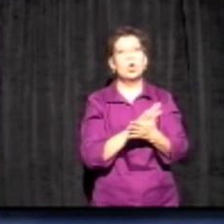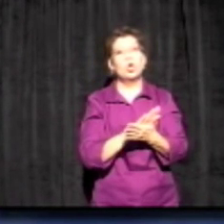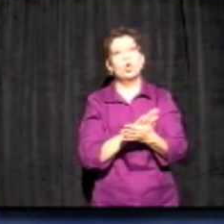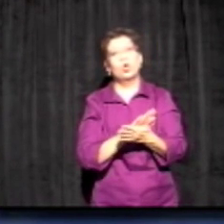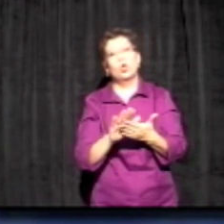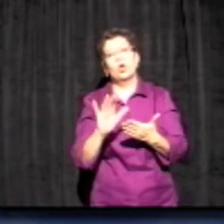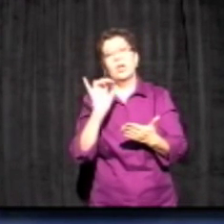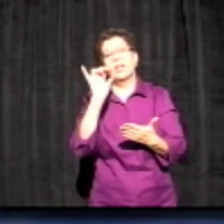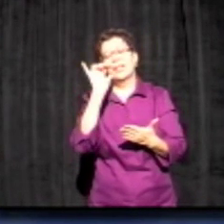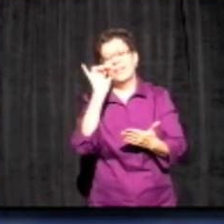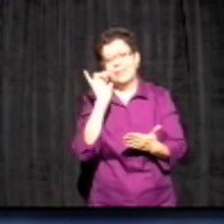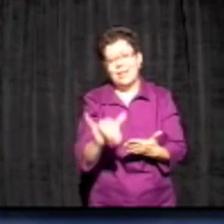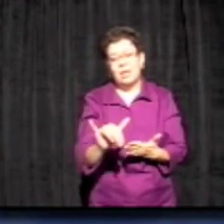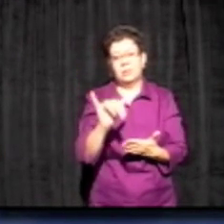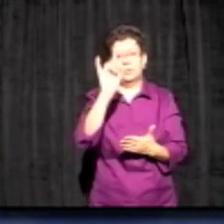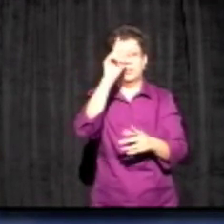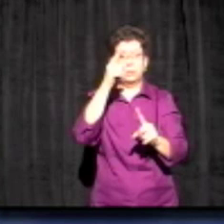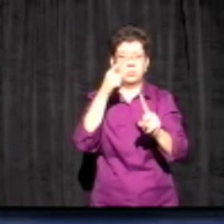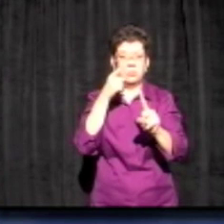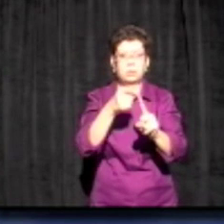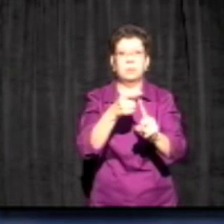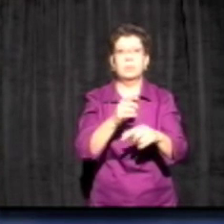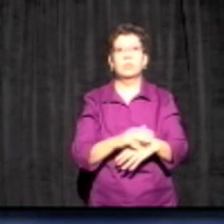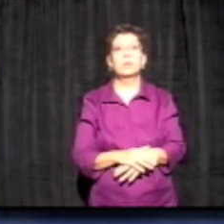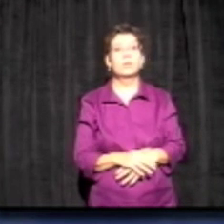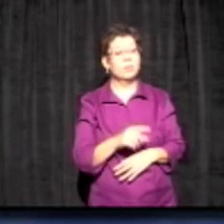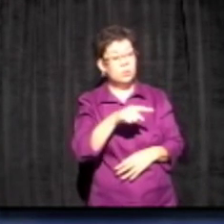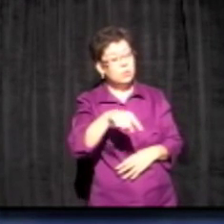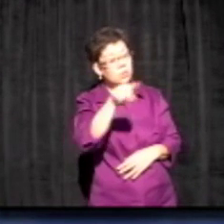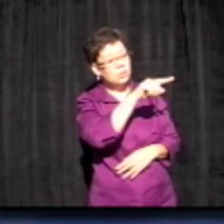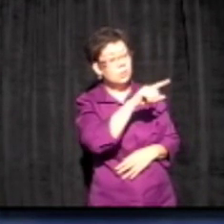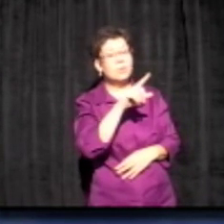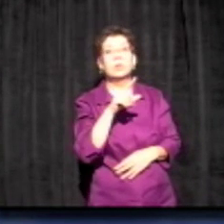what it's all about. It's about having the freedom,